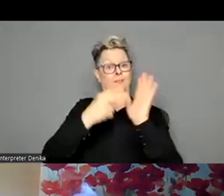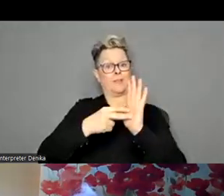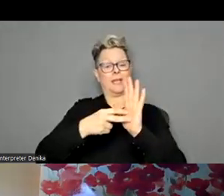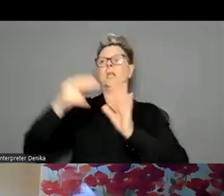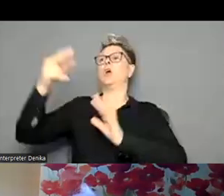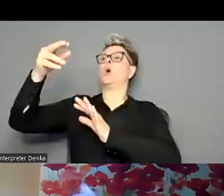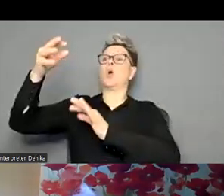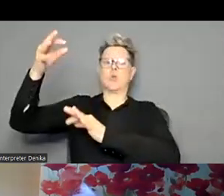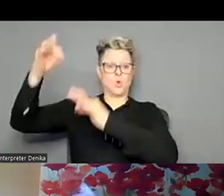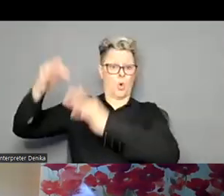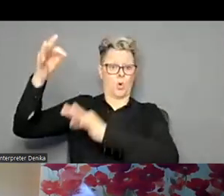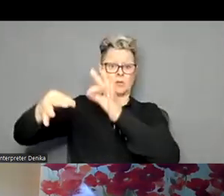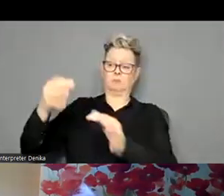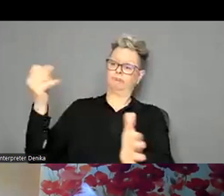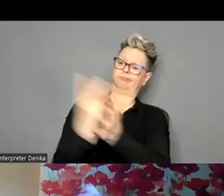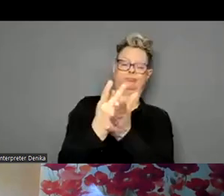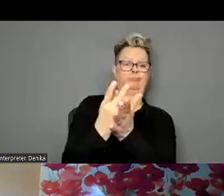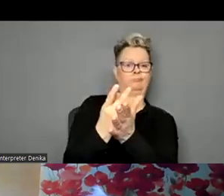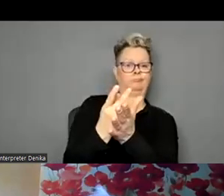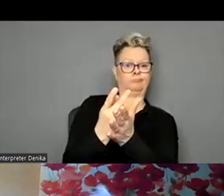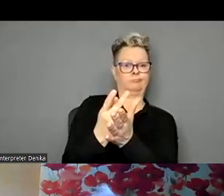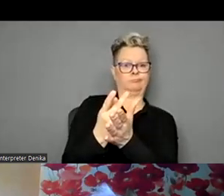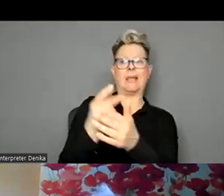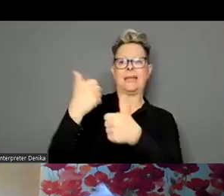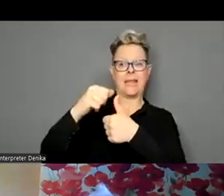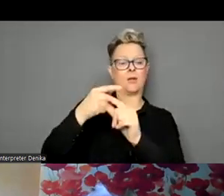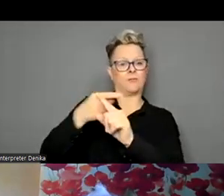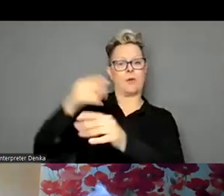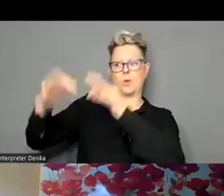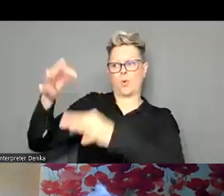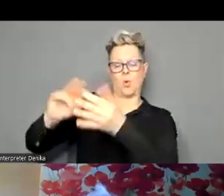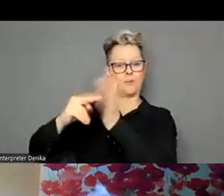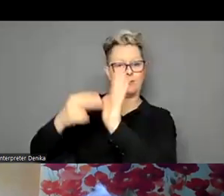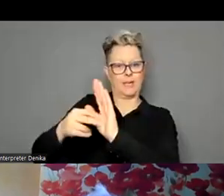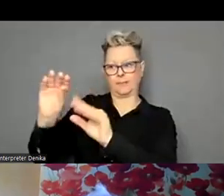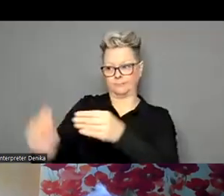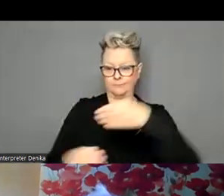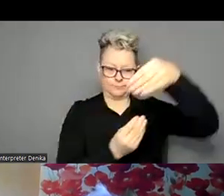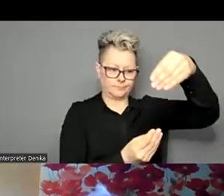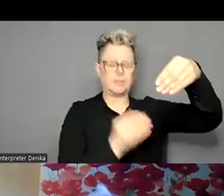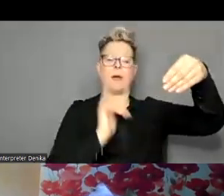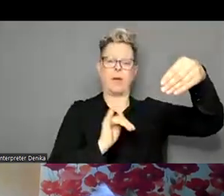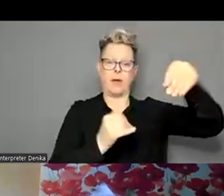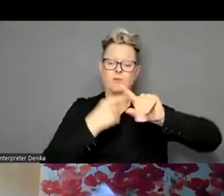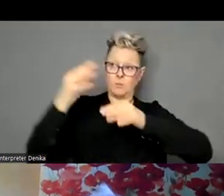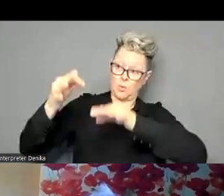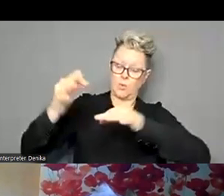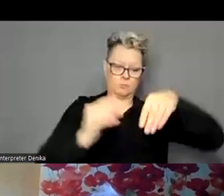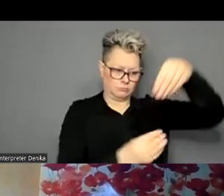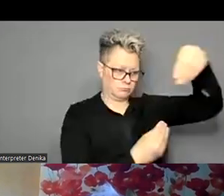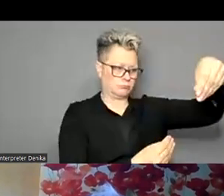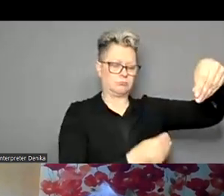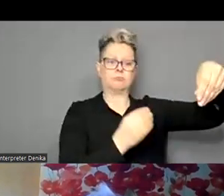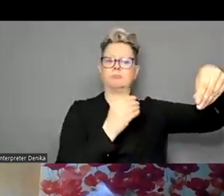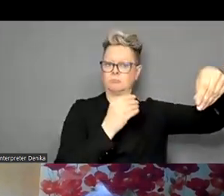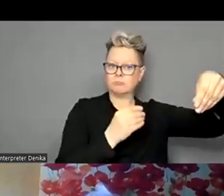executor gets letters of probate from the court that will enable them to deal with anyone who has your property and give